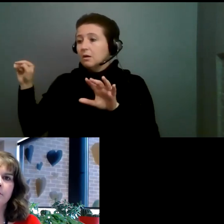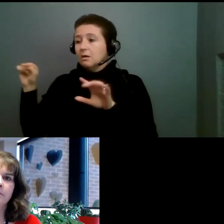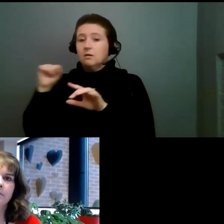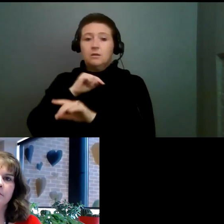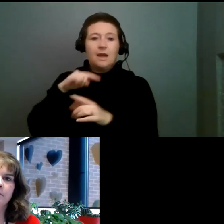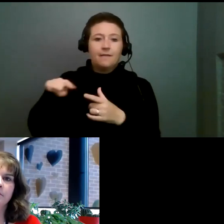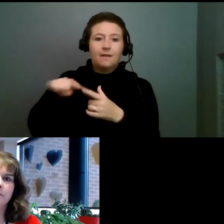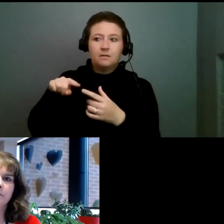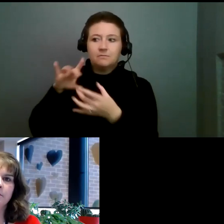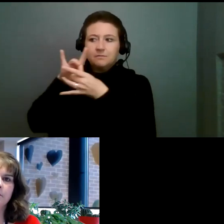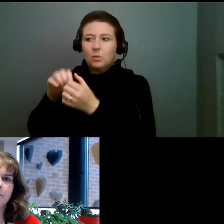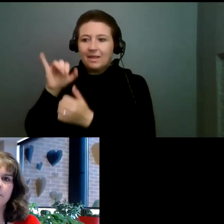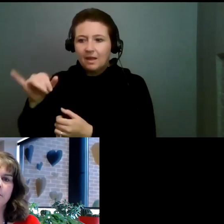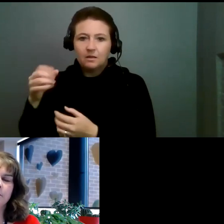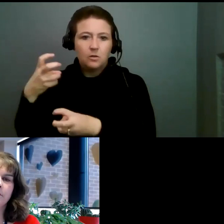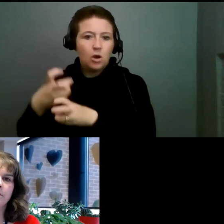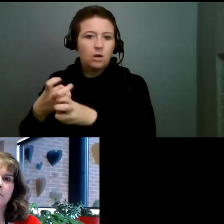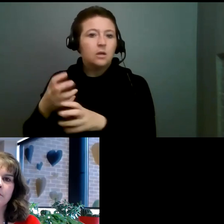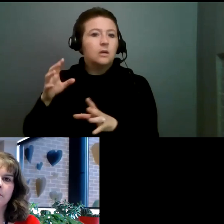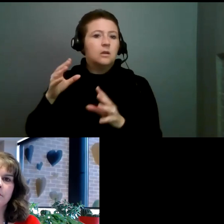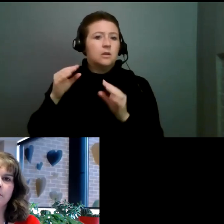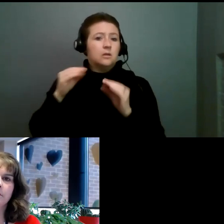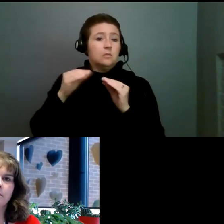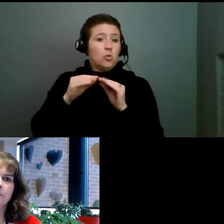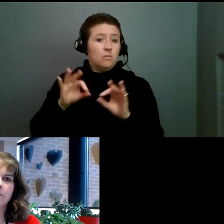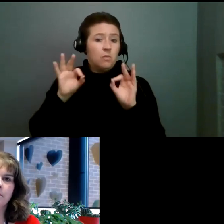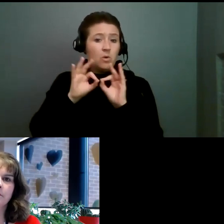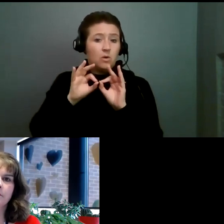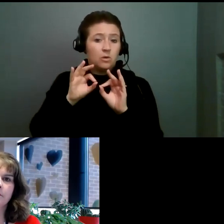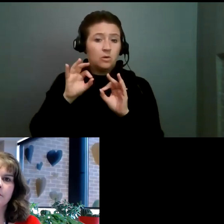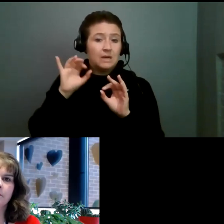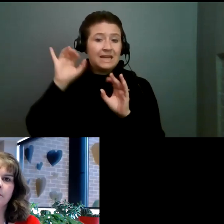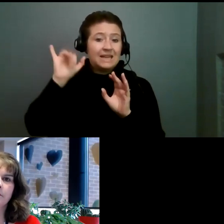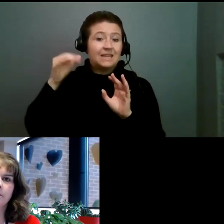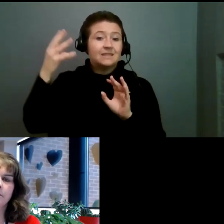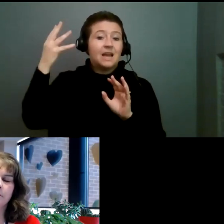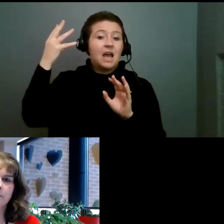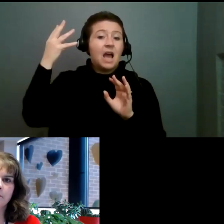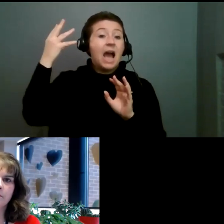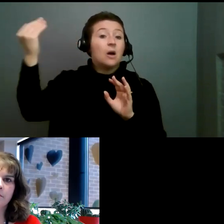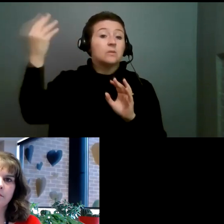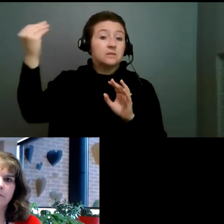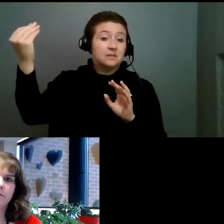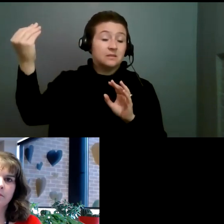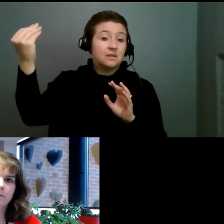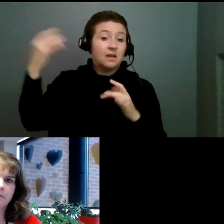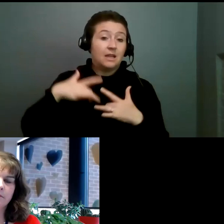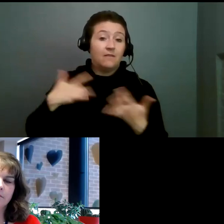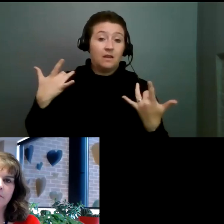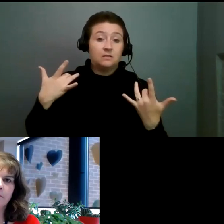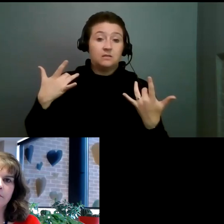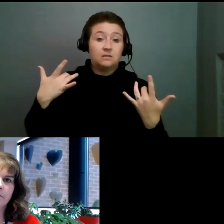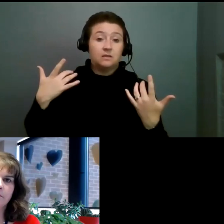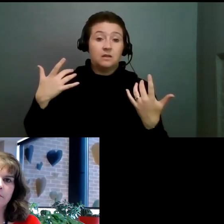difficult. Probably more important is that these are outdoor events, and the risk of transmission